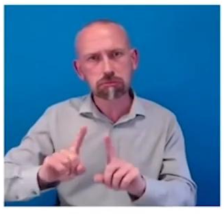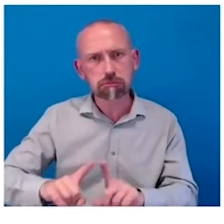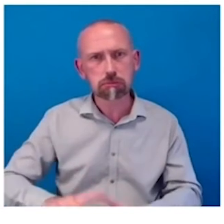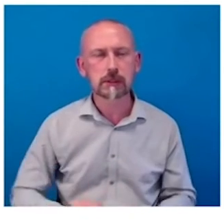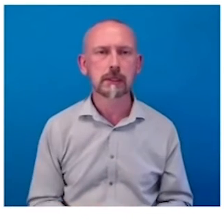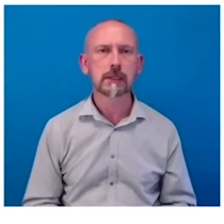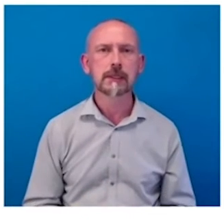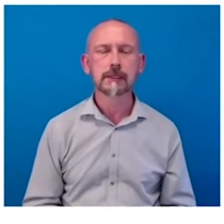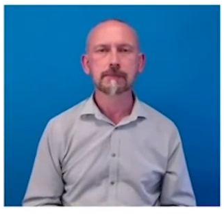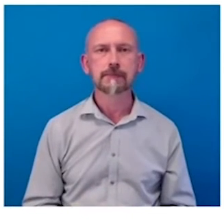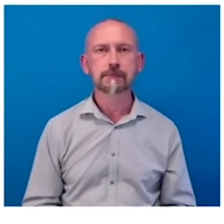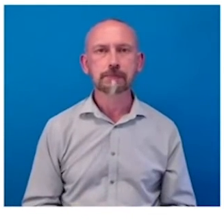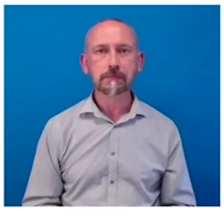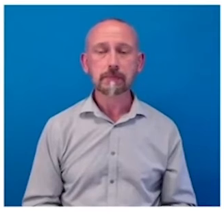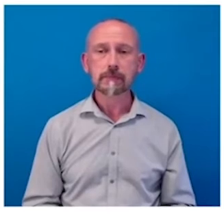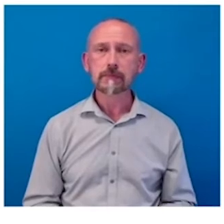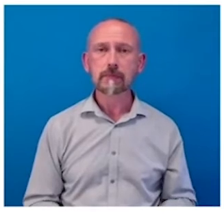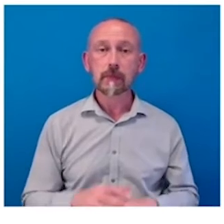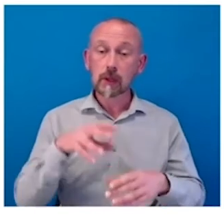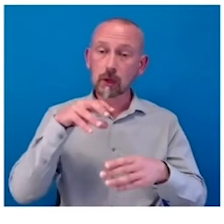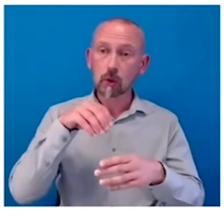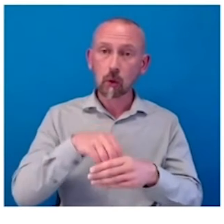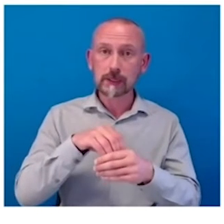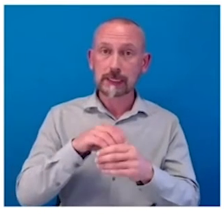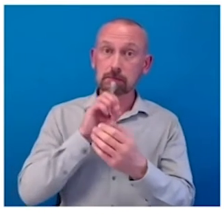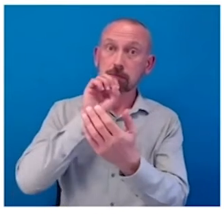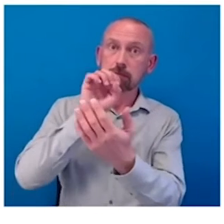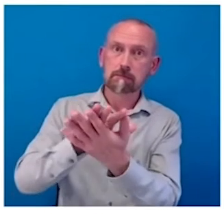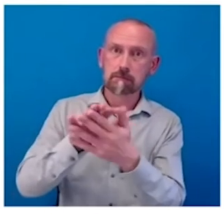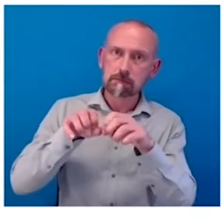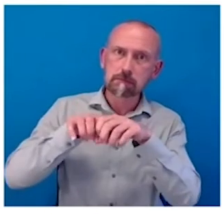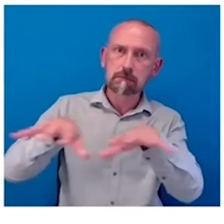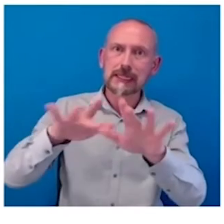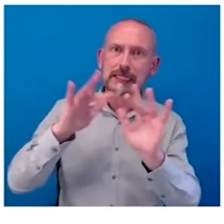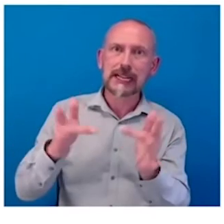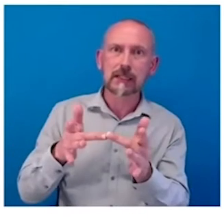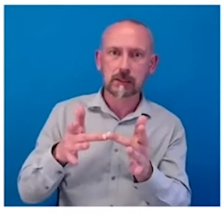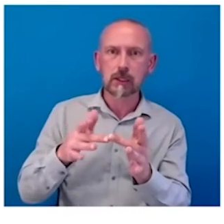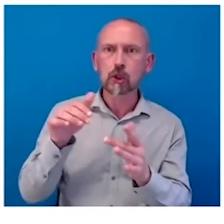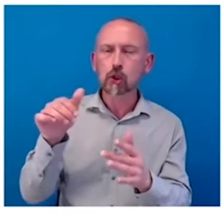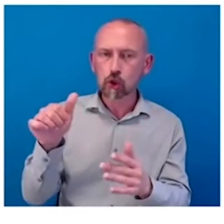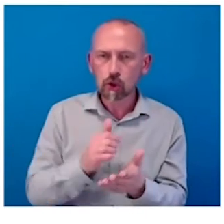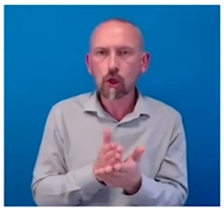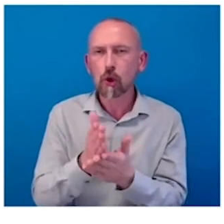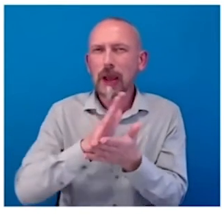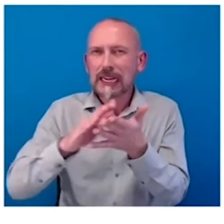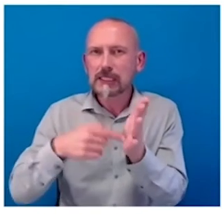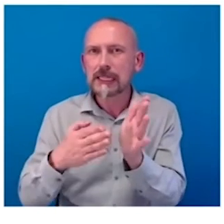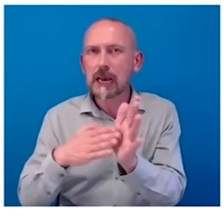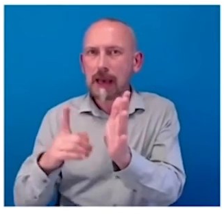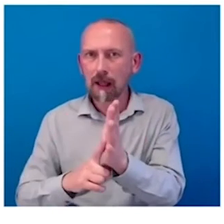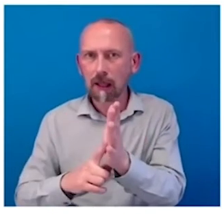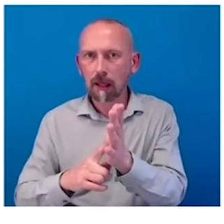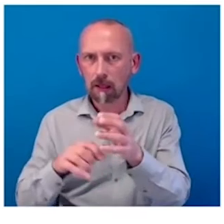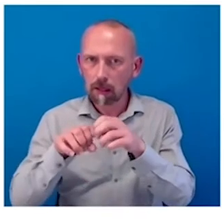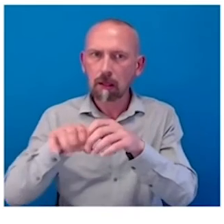Any content being published to websites should ideally be published in HTML by default. When sharing an attachment document, open